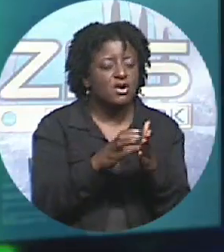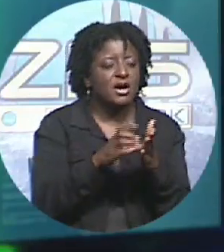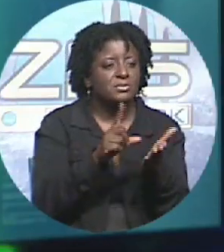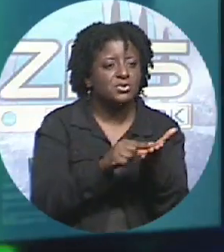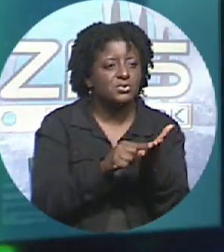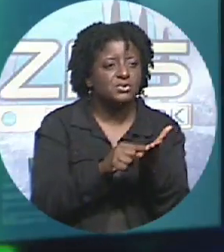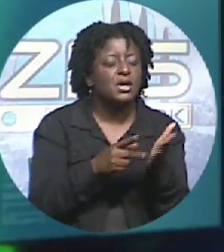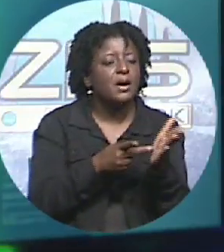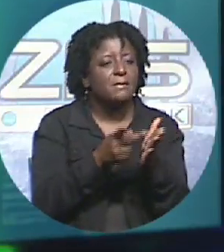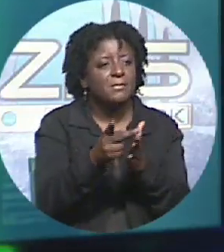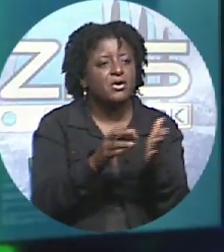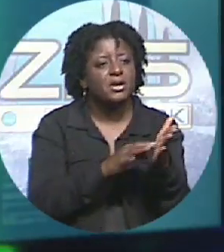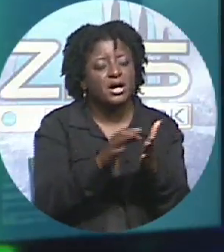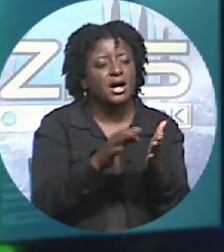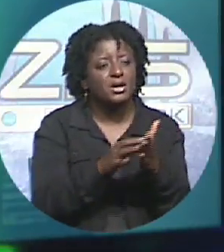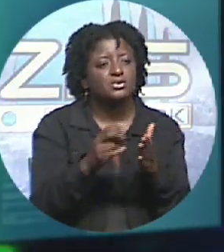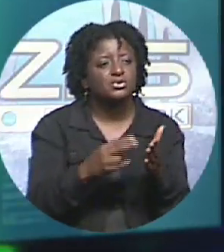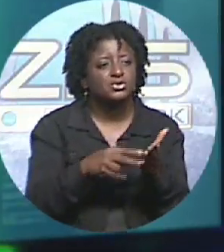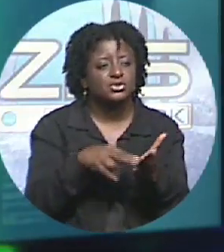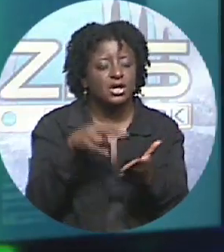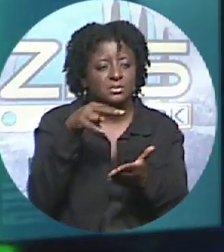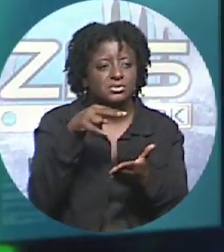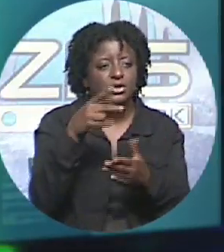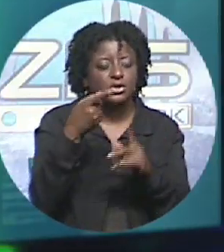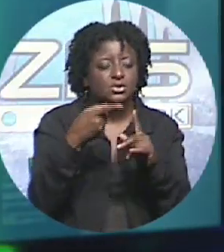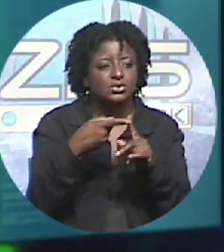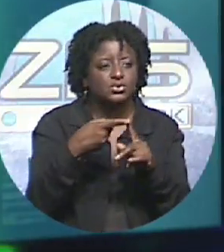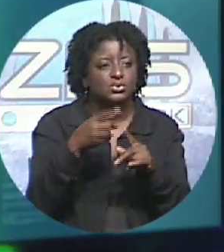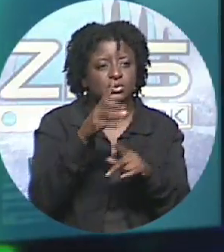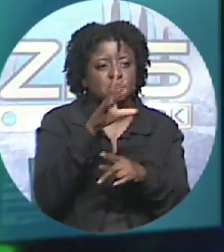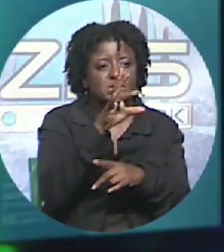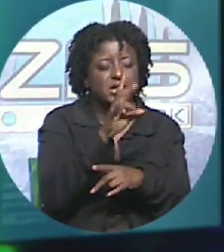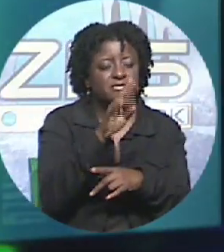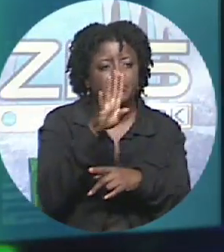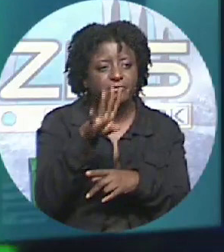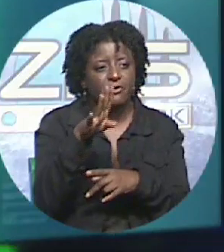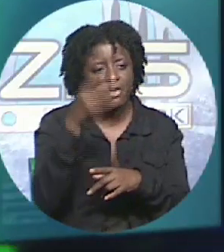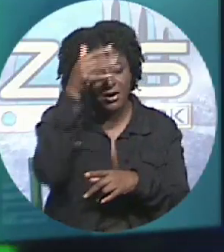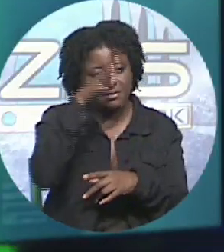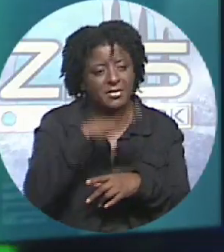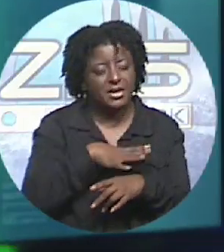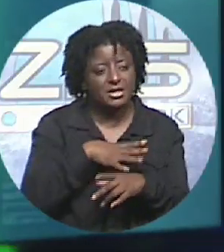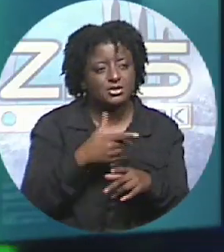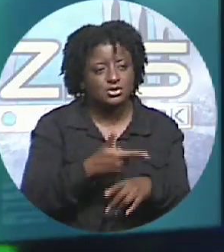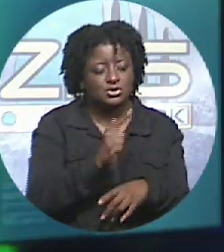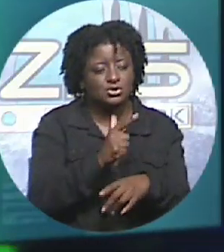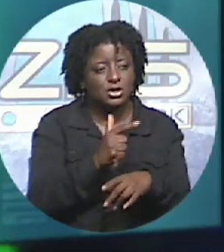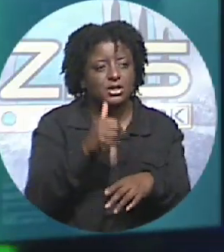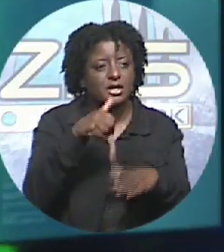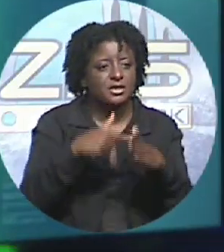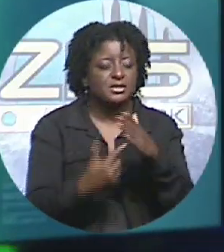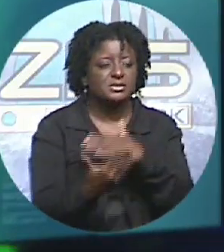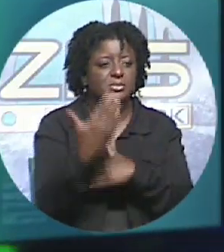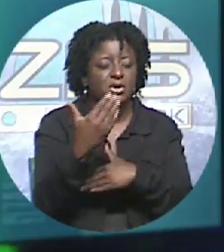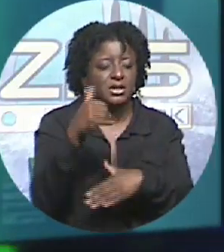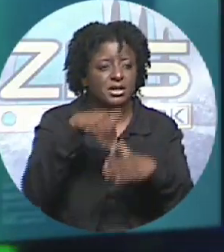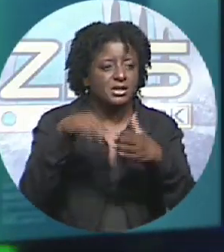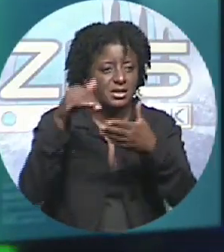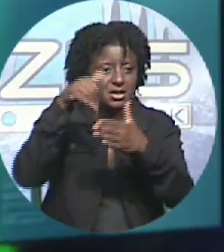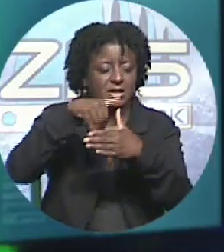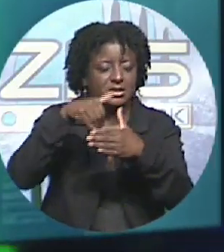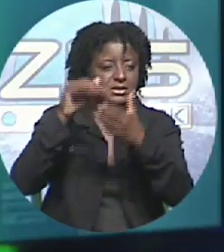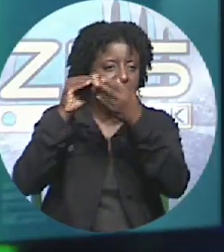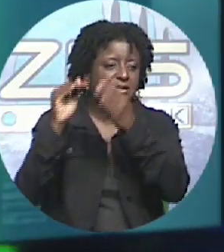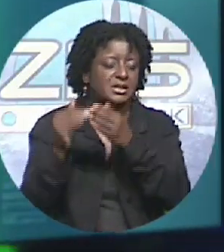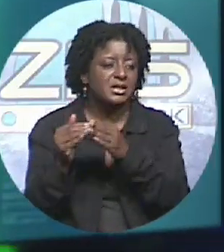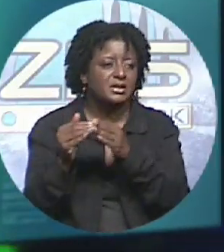the murder count jumps another notch to 74. This after a male is gunned down in an inner city community this morning. Jimmy Nguyen has the